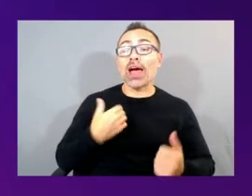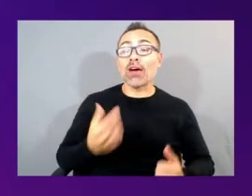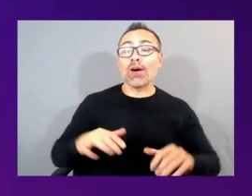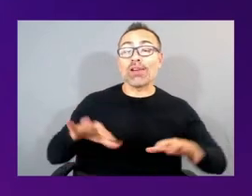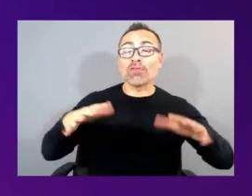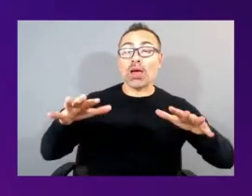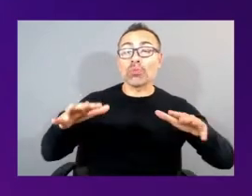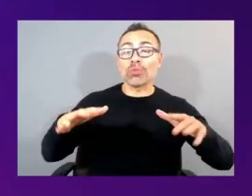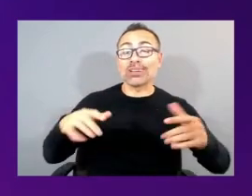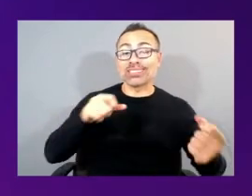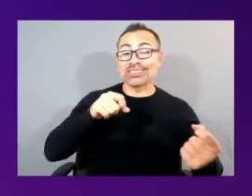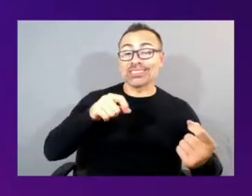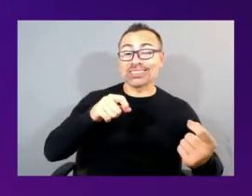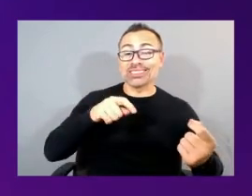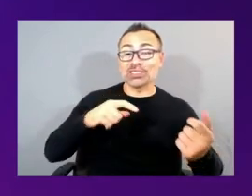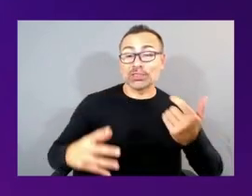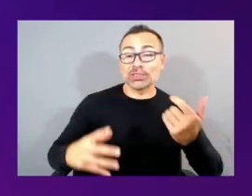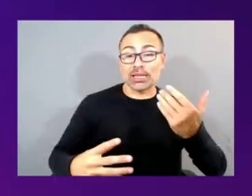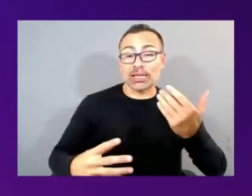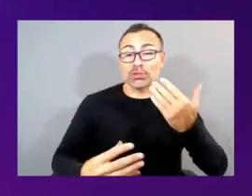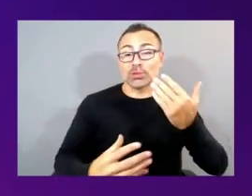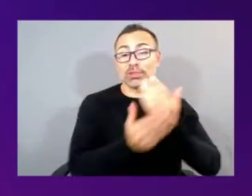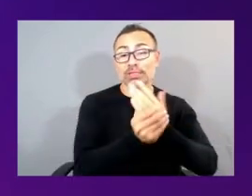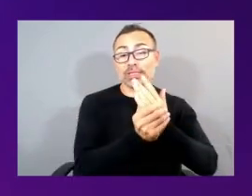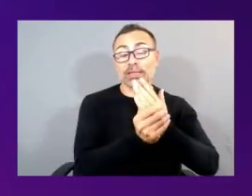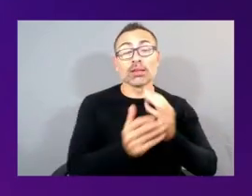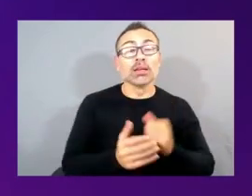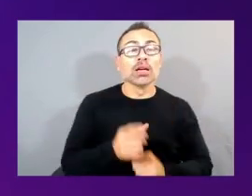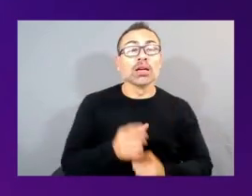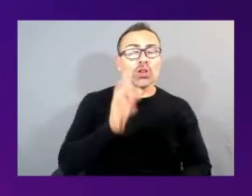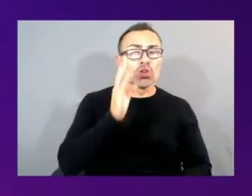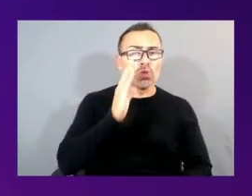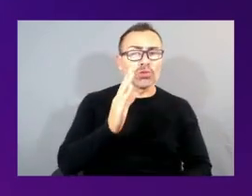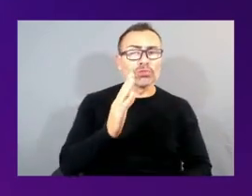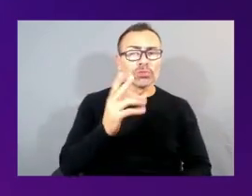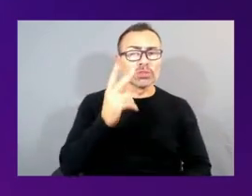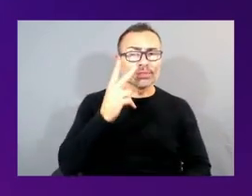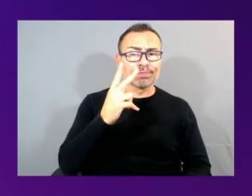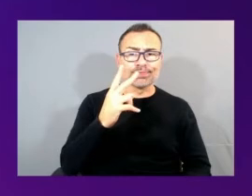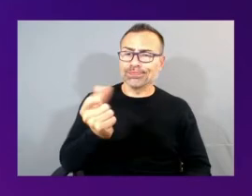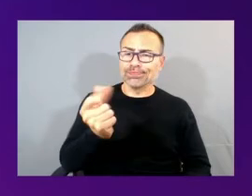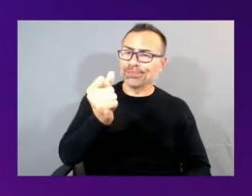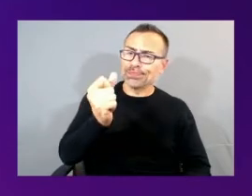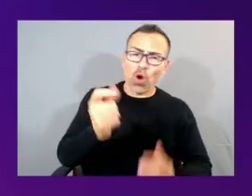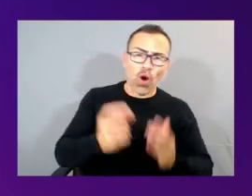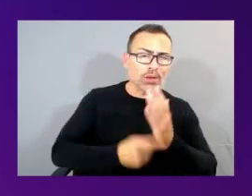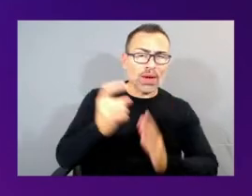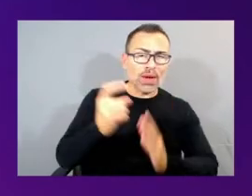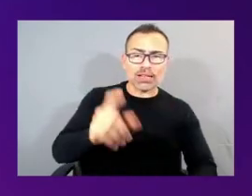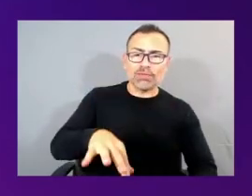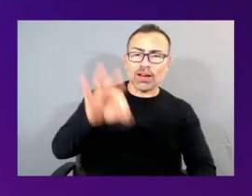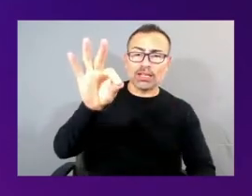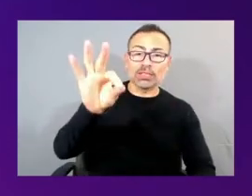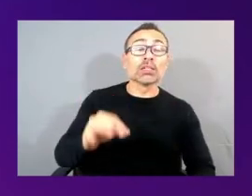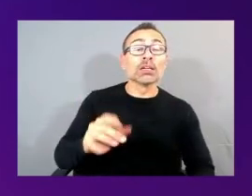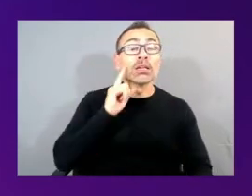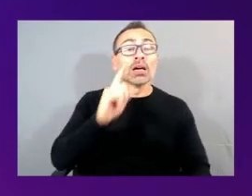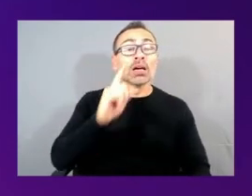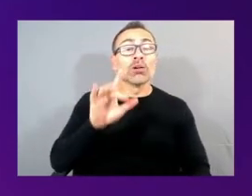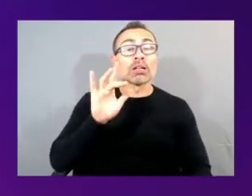be automatically discovered, as you can see here. I can just select it from the UI, go to next